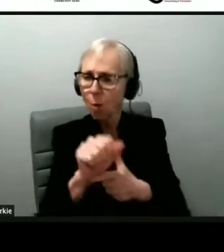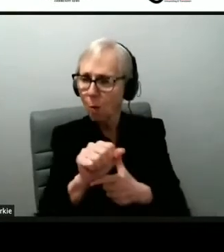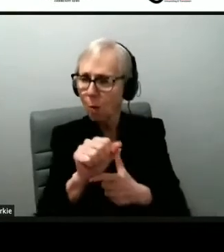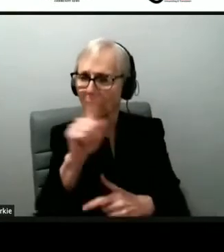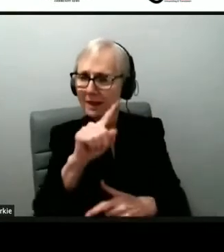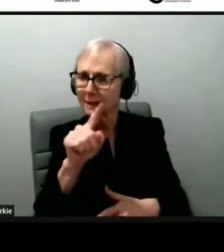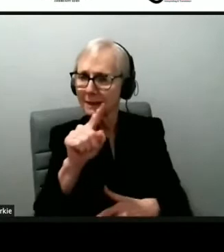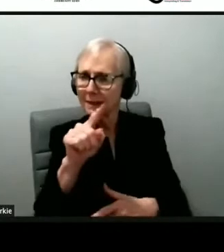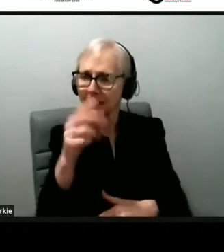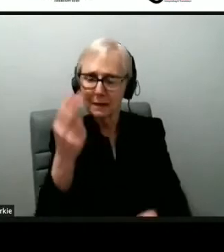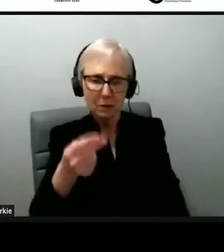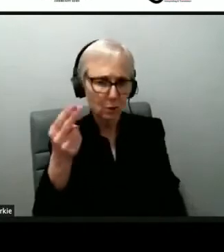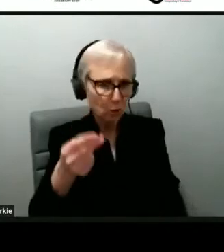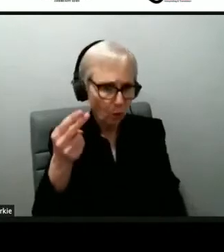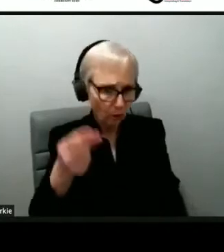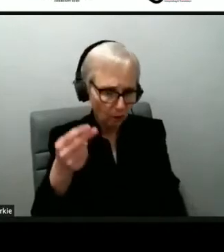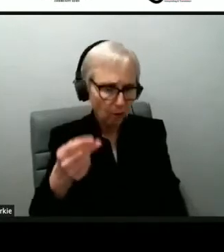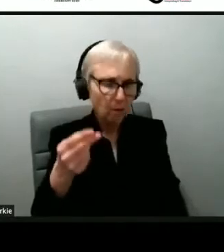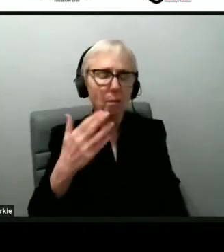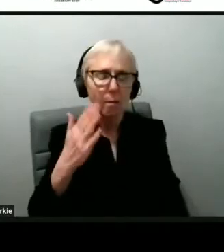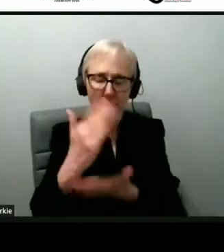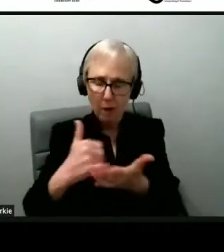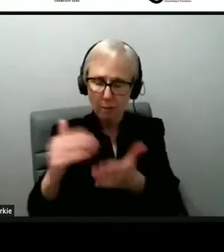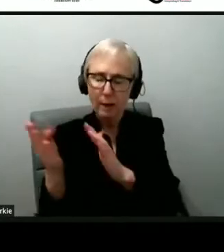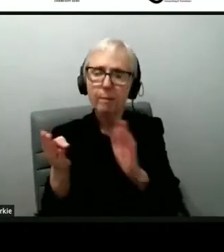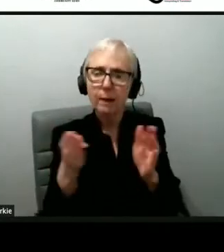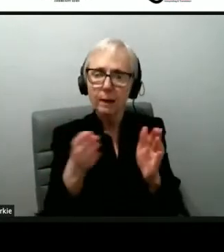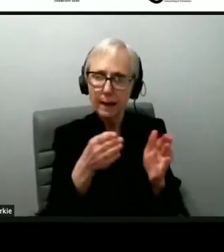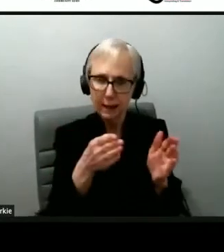things that I have in my plan is to have